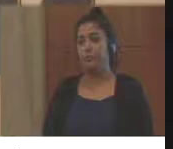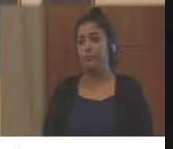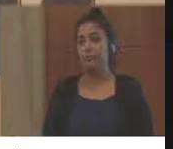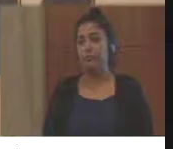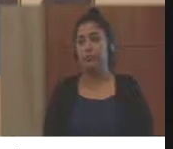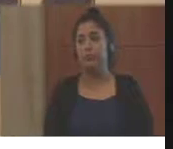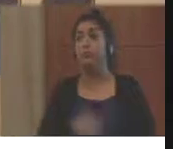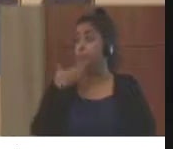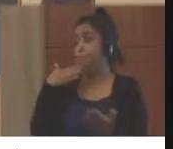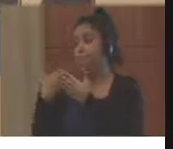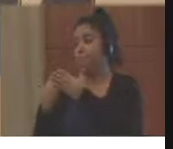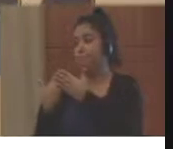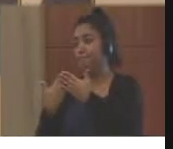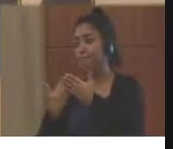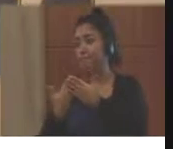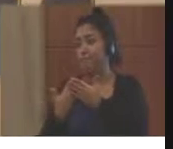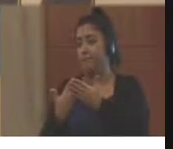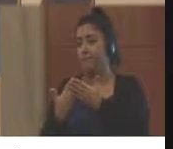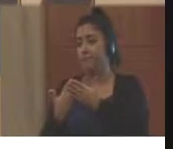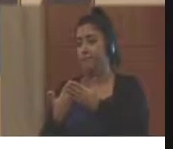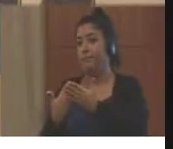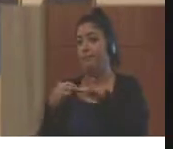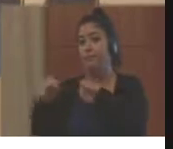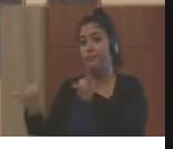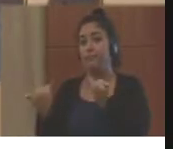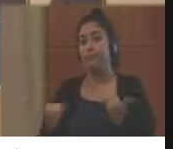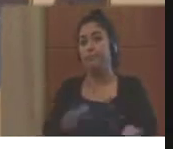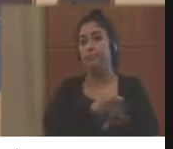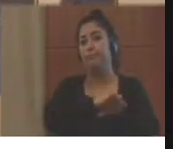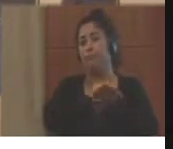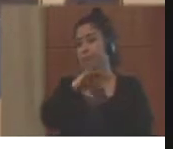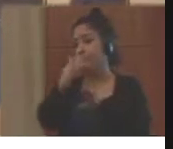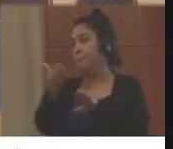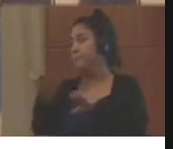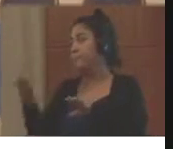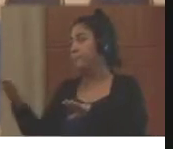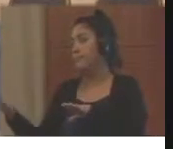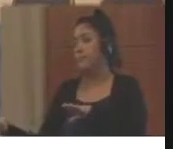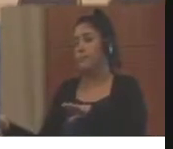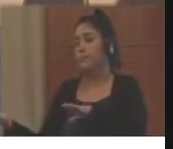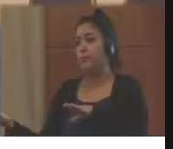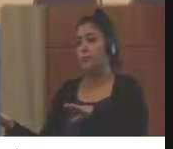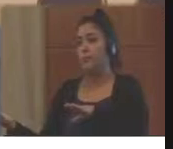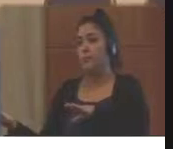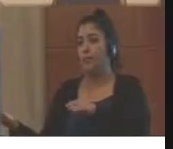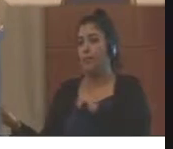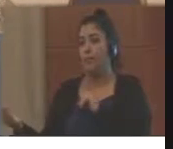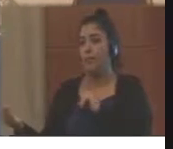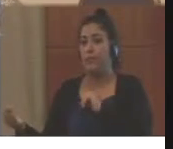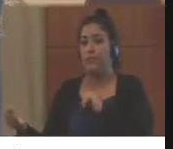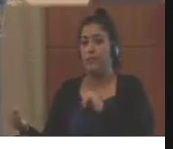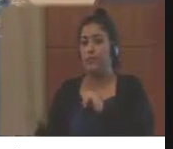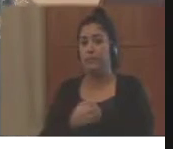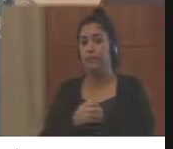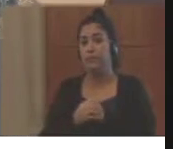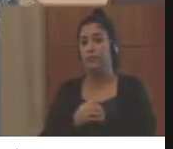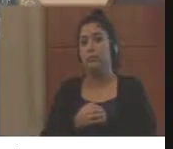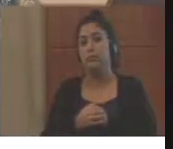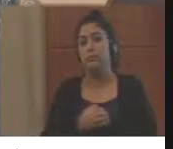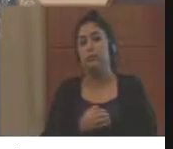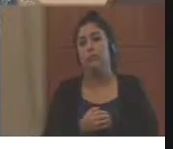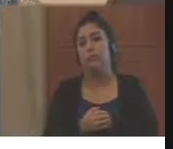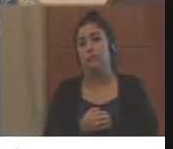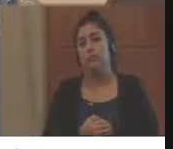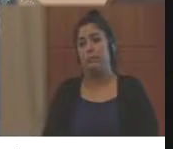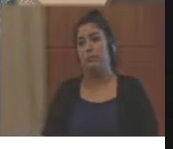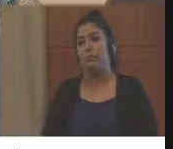Muchas gracias. Ahora invito a un representante de la Federación Internacional de